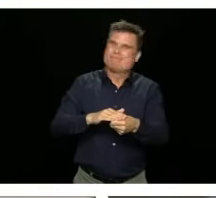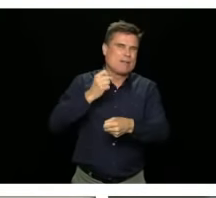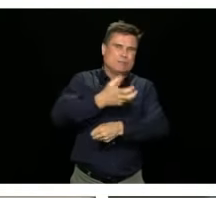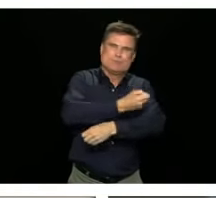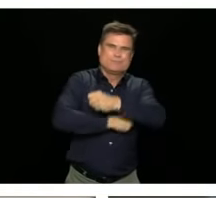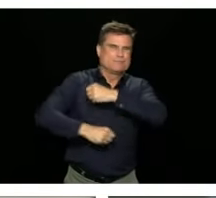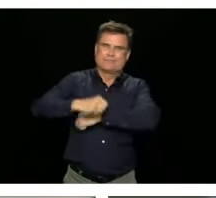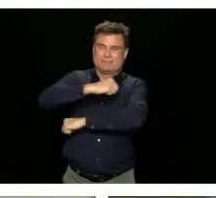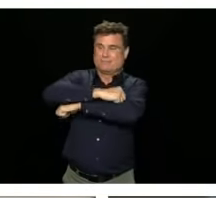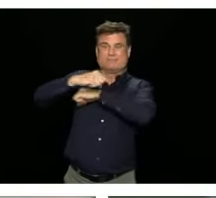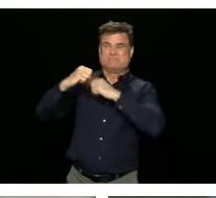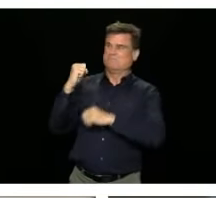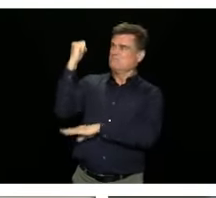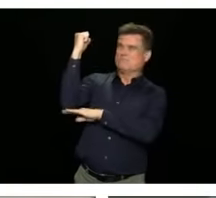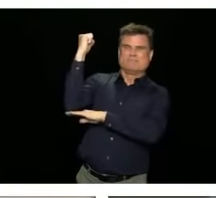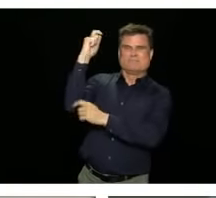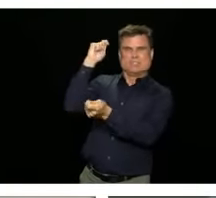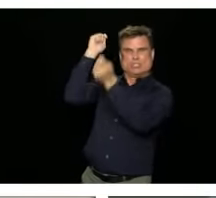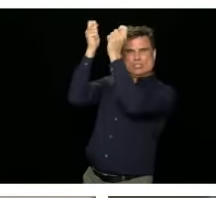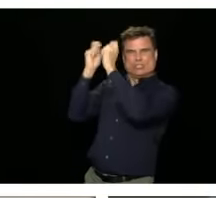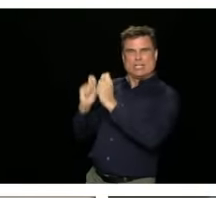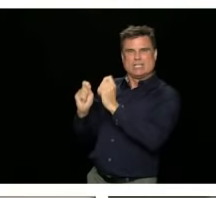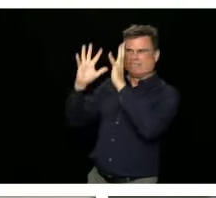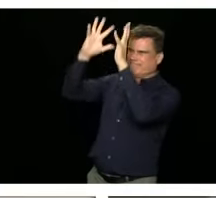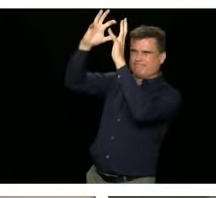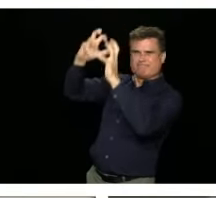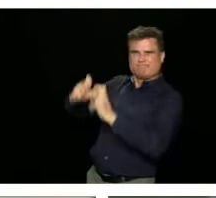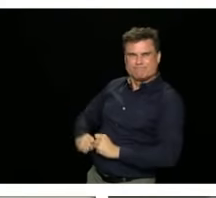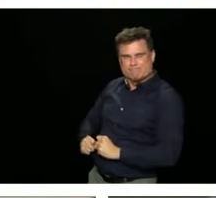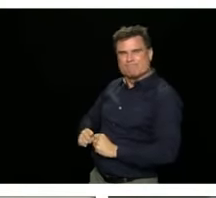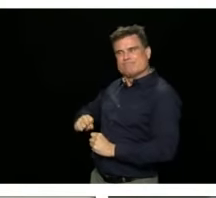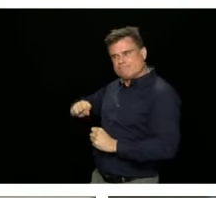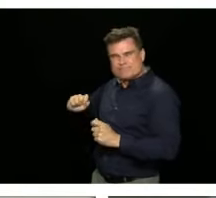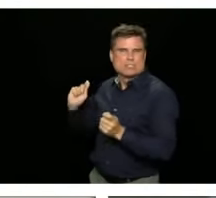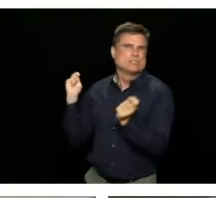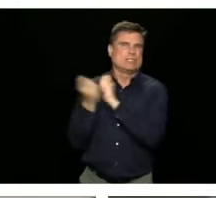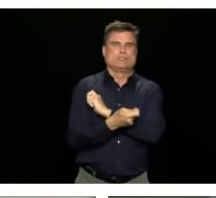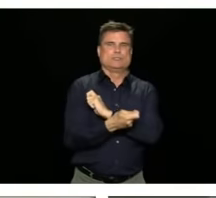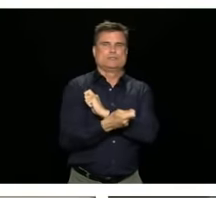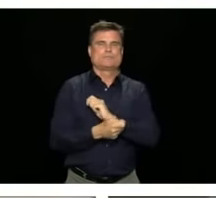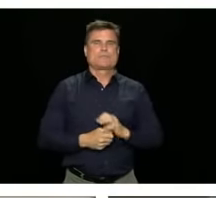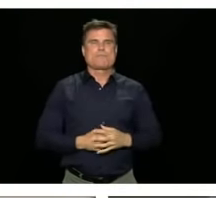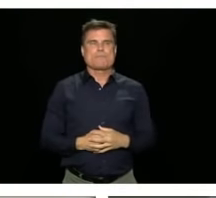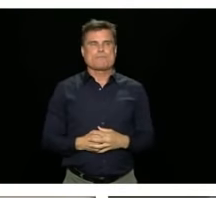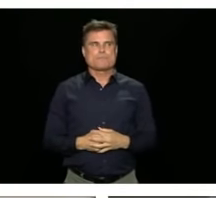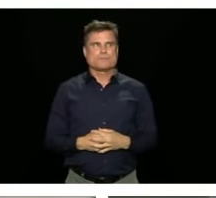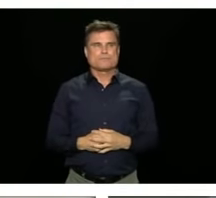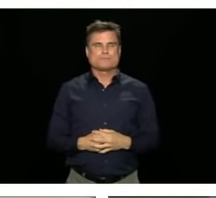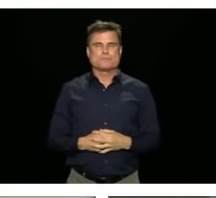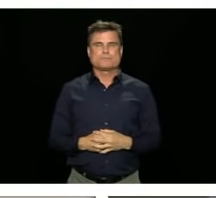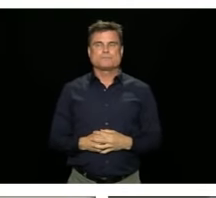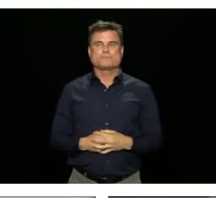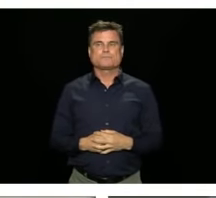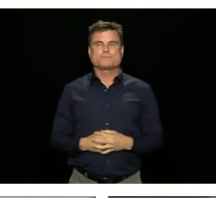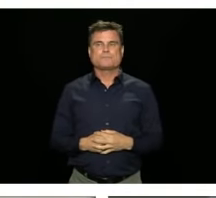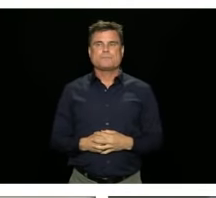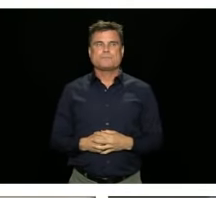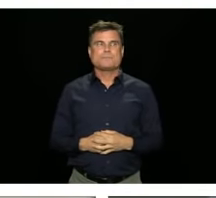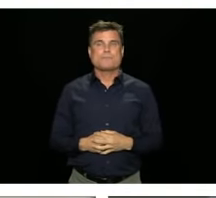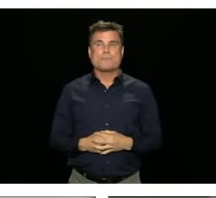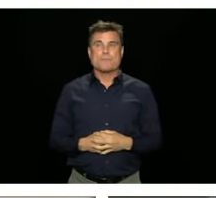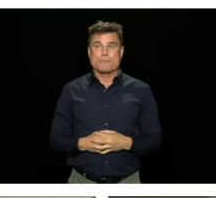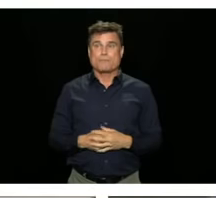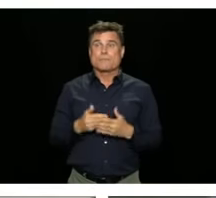all stand united in fighting COVID and in fighting racism. Next, we have Parliamentary Secretary Ravi Kalan.